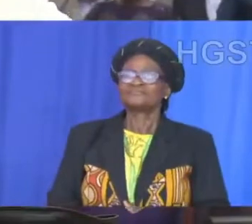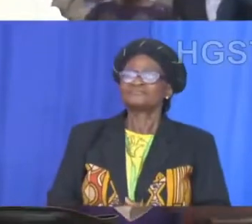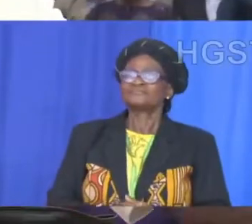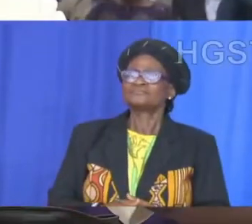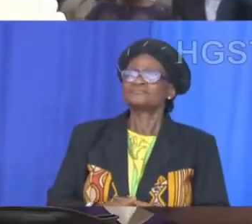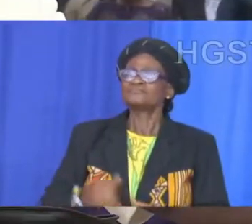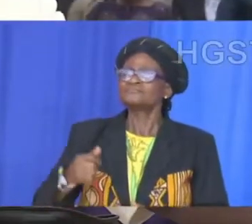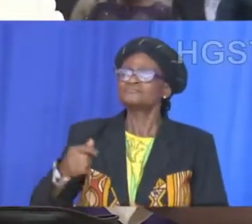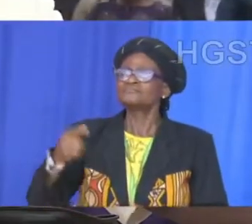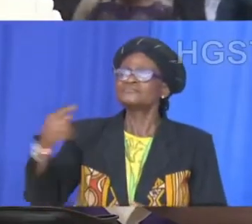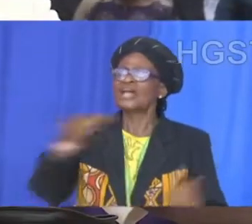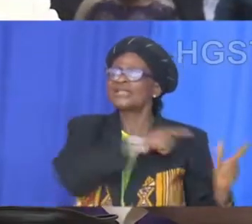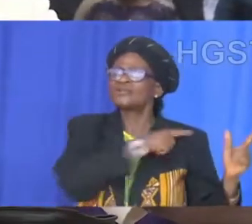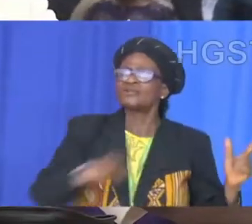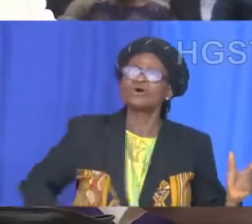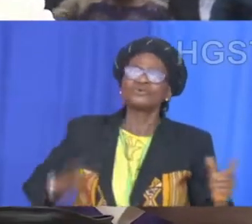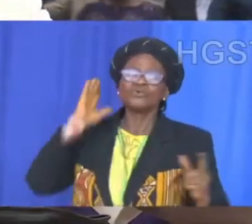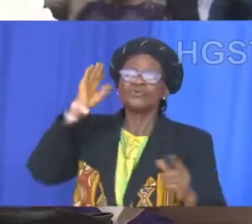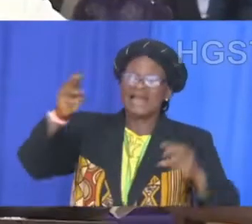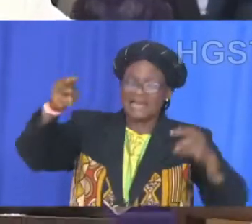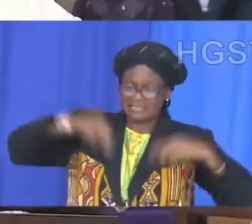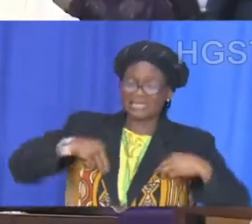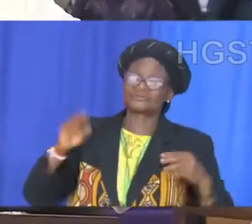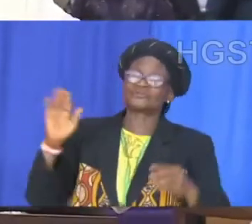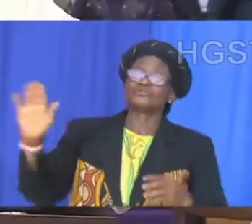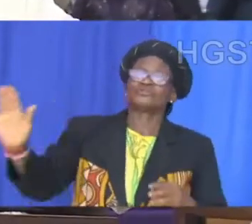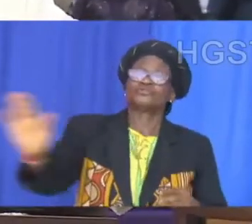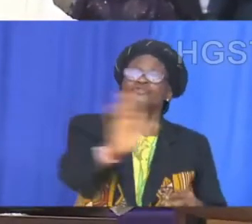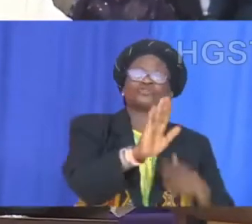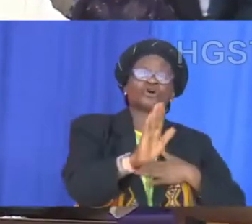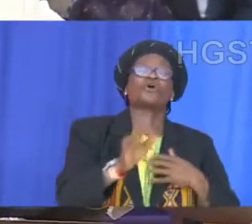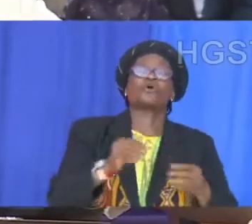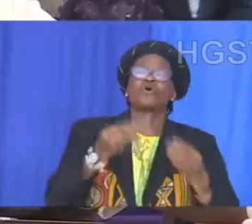God will bless your offering. Amen.